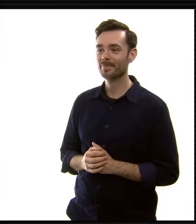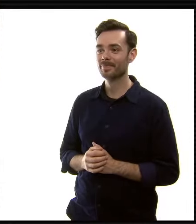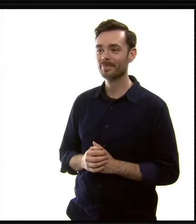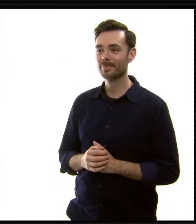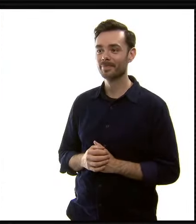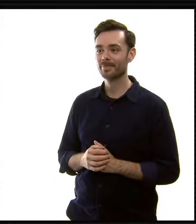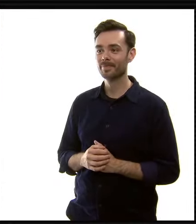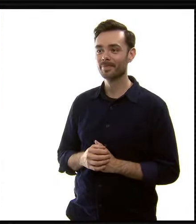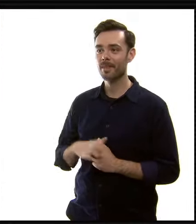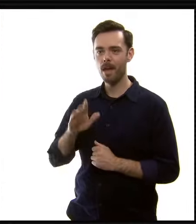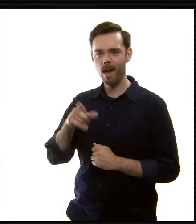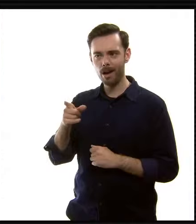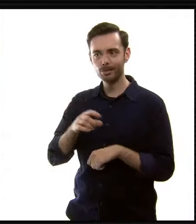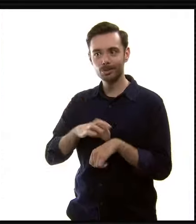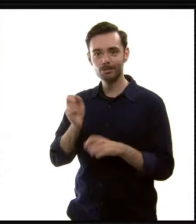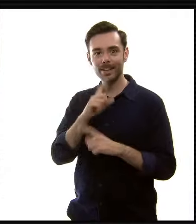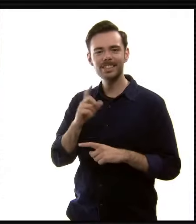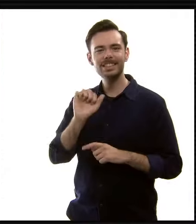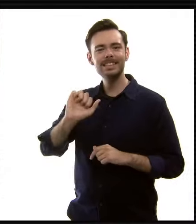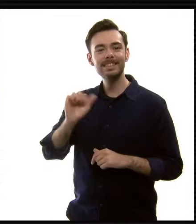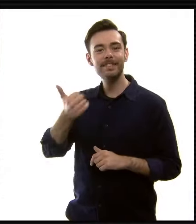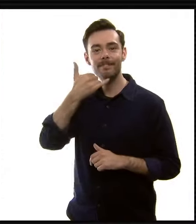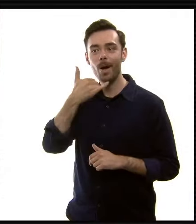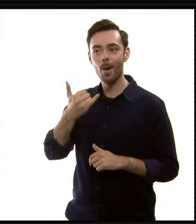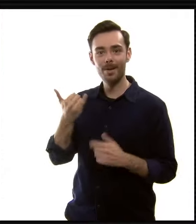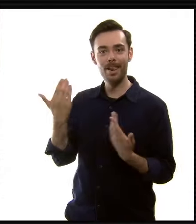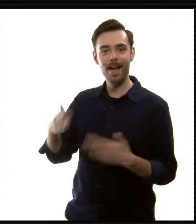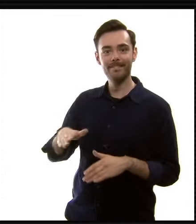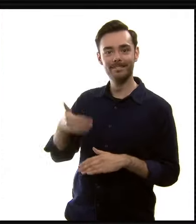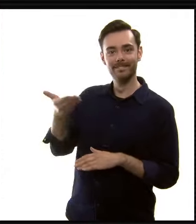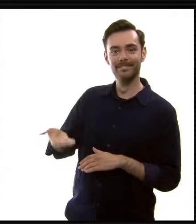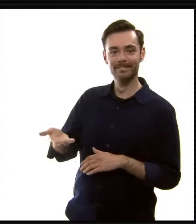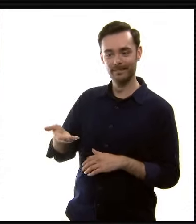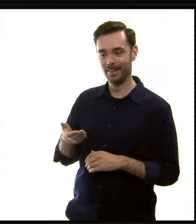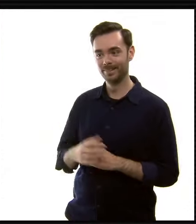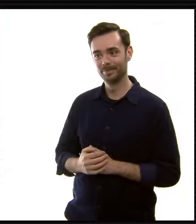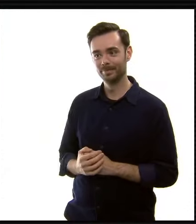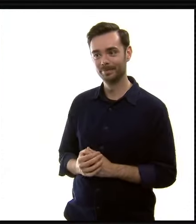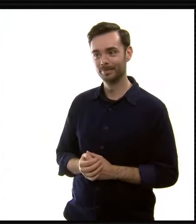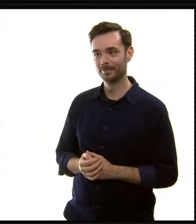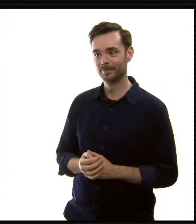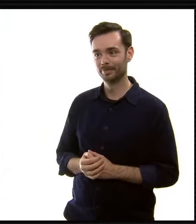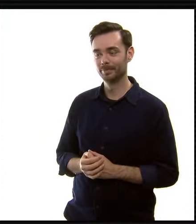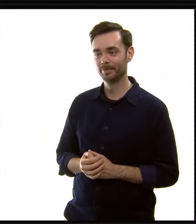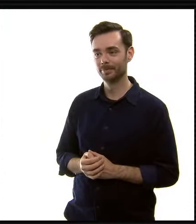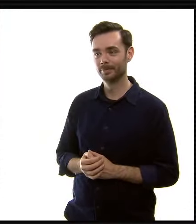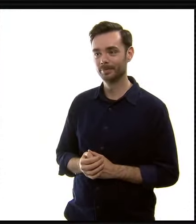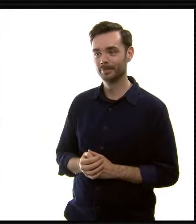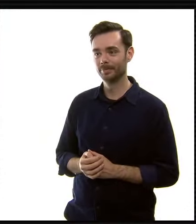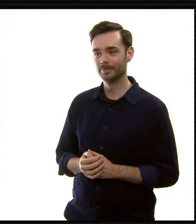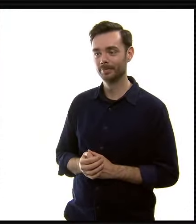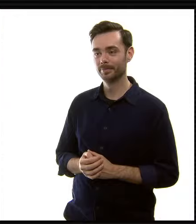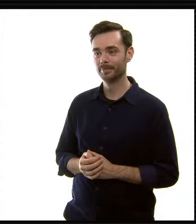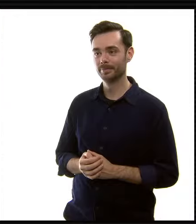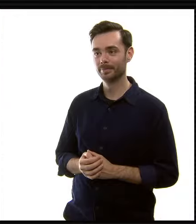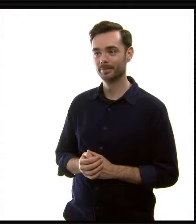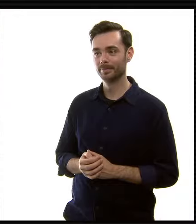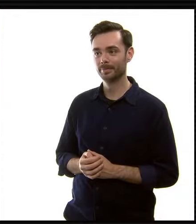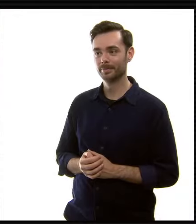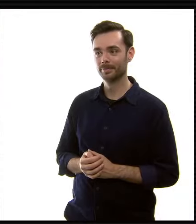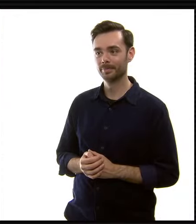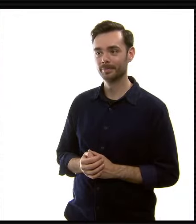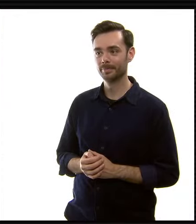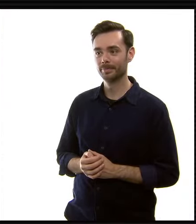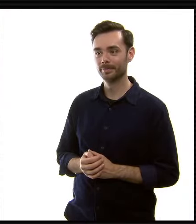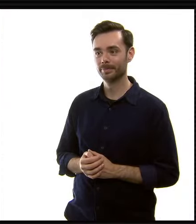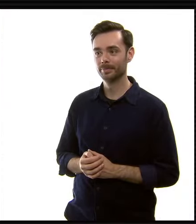Doctor Strange left his phone. Oh yeah, always on. And yeah, one of my favorite things about designing this set, so I'll just quickly rebuild it up, is these actual sling